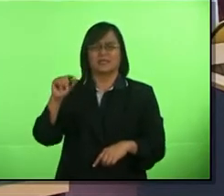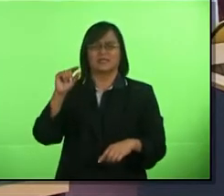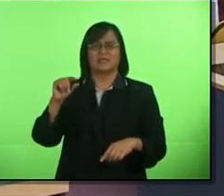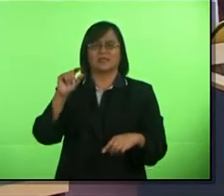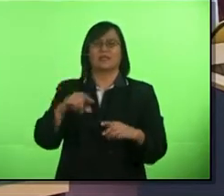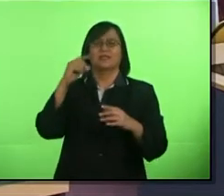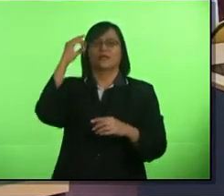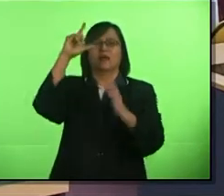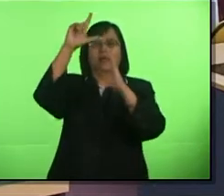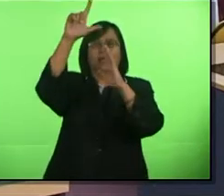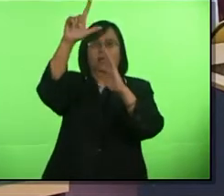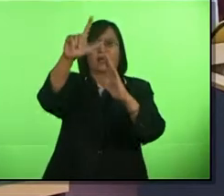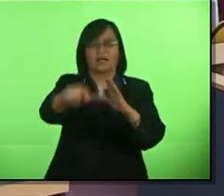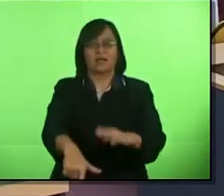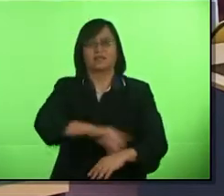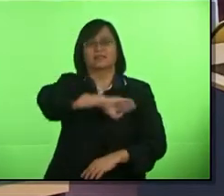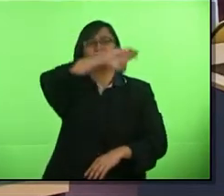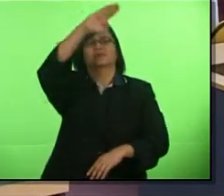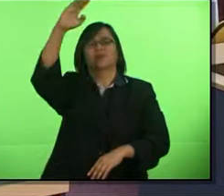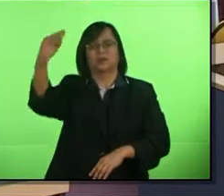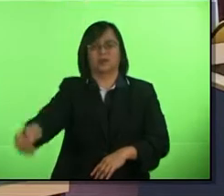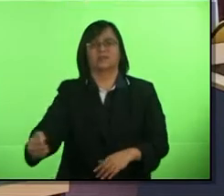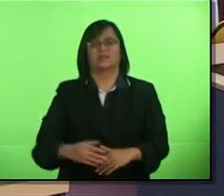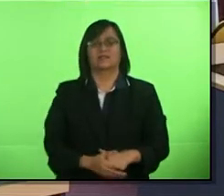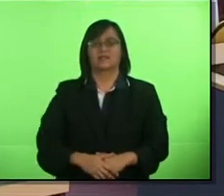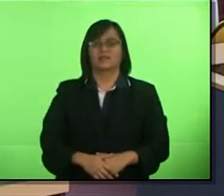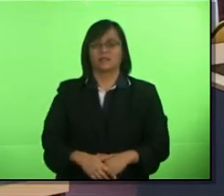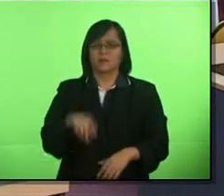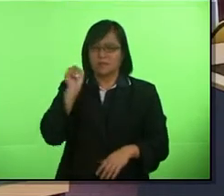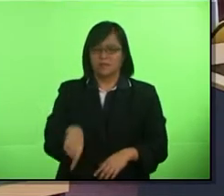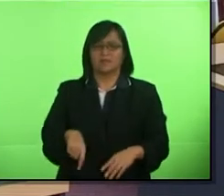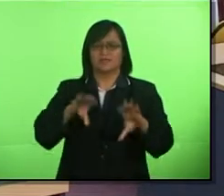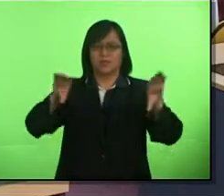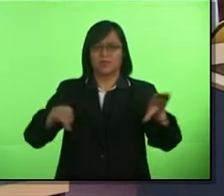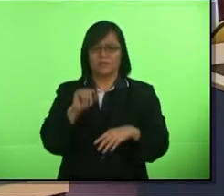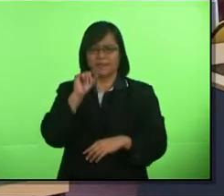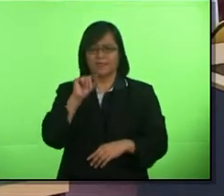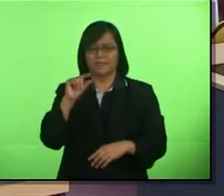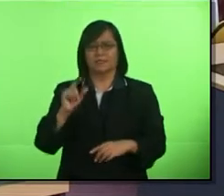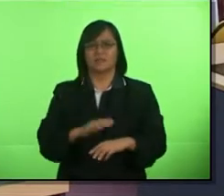dikit-dikit pun tak mau. Mesti mau ya. Istilah kata mesti dan boleh buat.